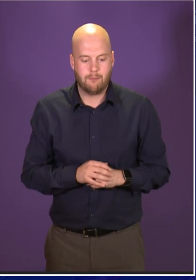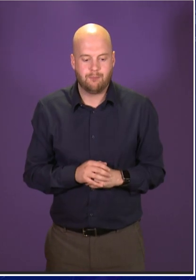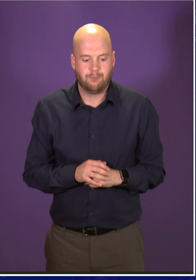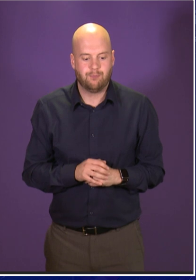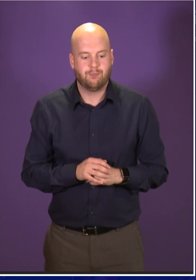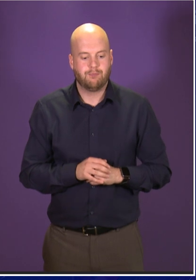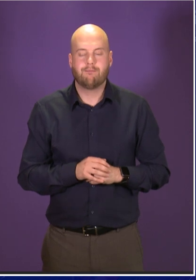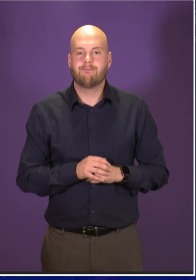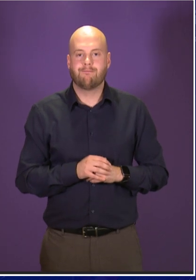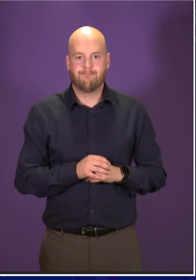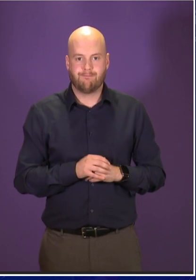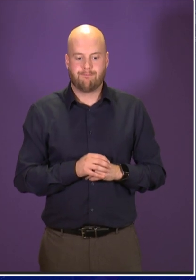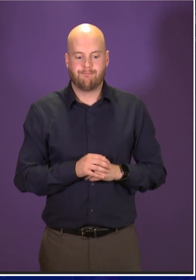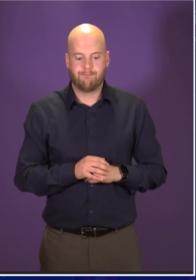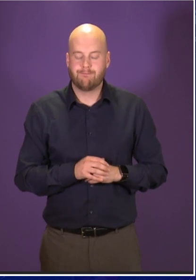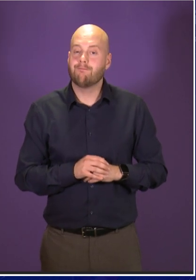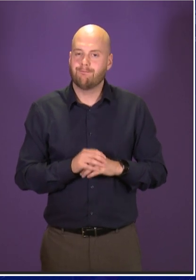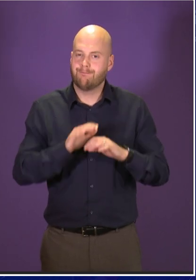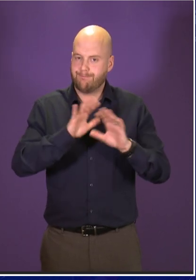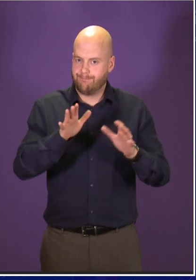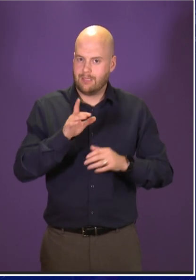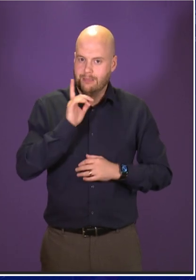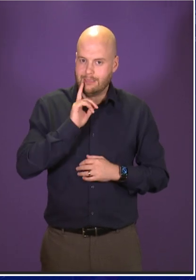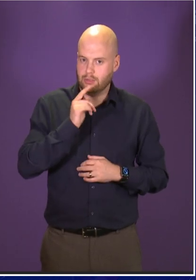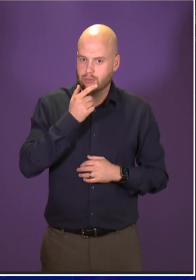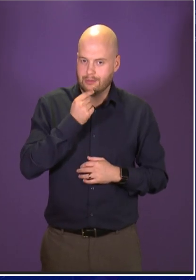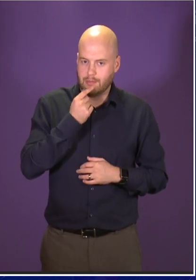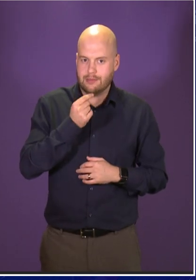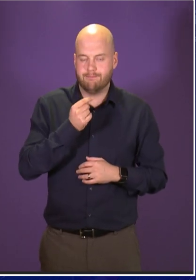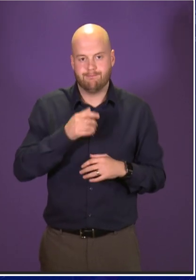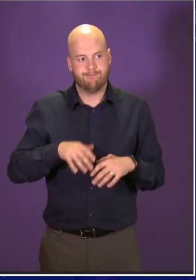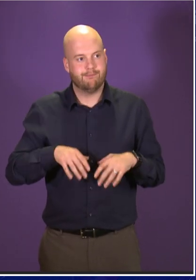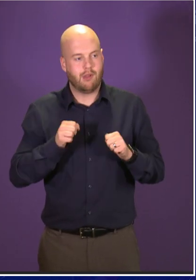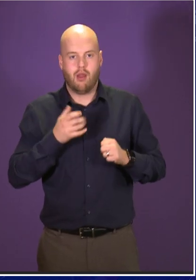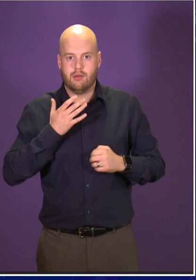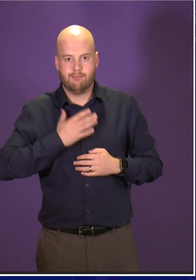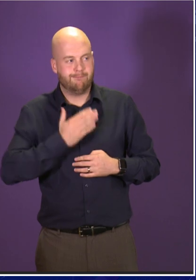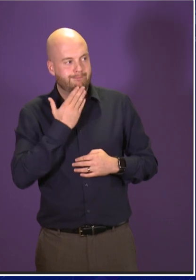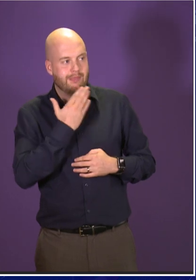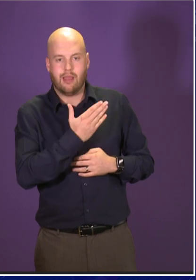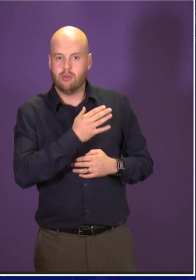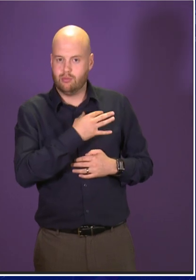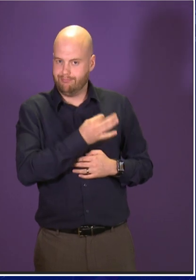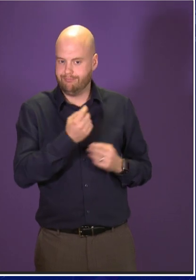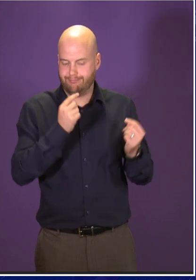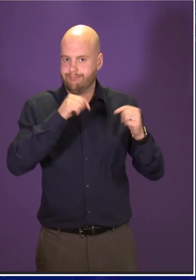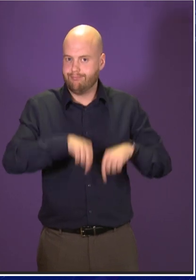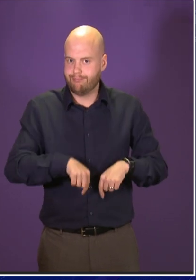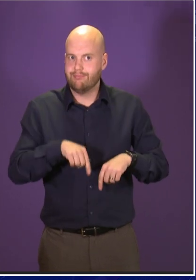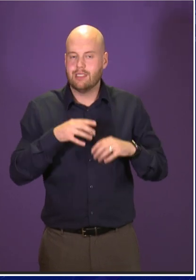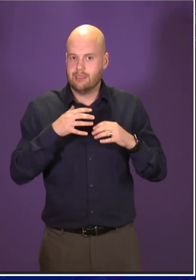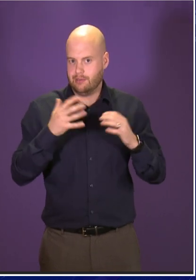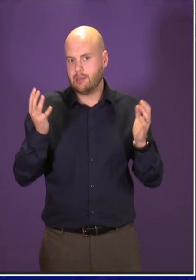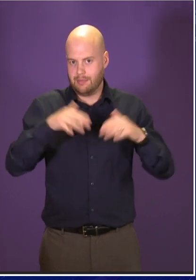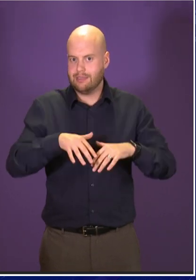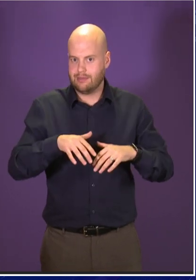Excellencies, ladies and gentlemen, let me start to thank the honour of being here at this prestigious summit and for allowing me to share